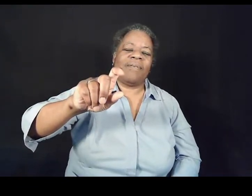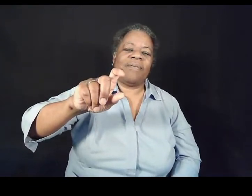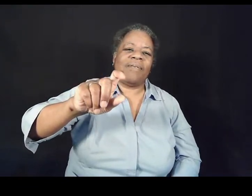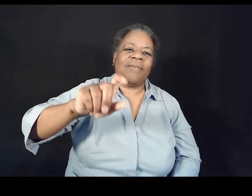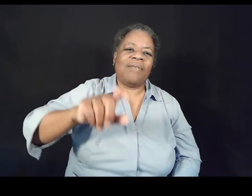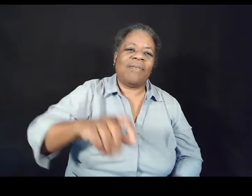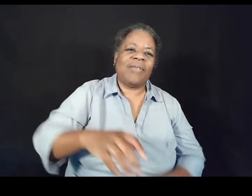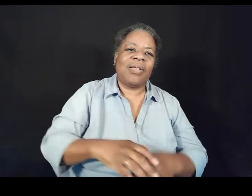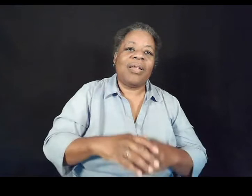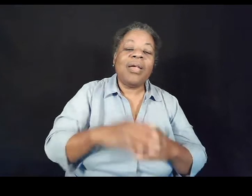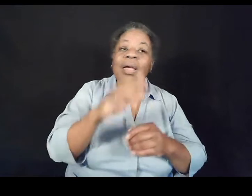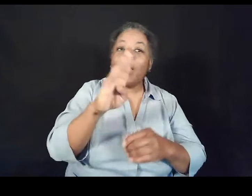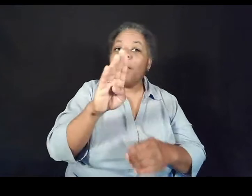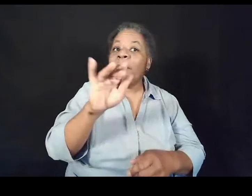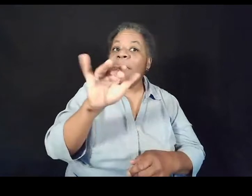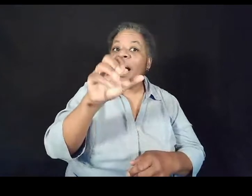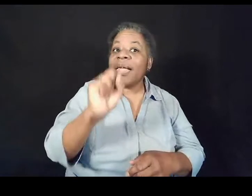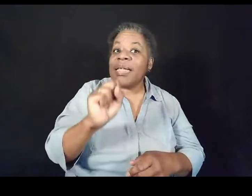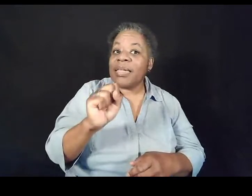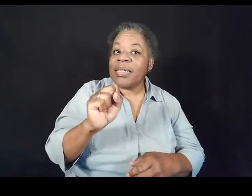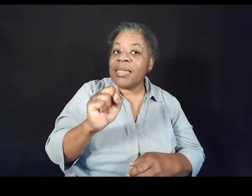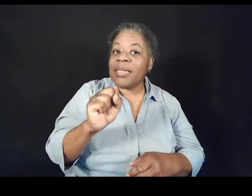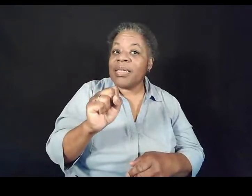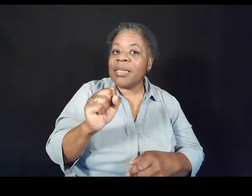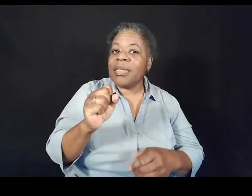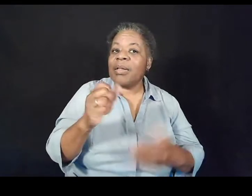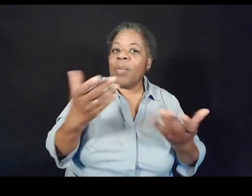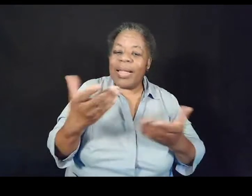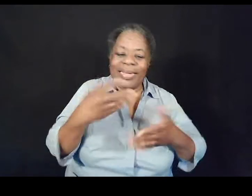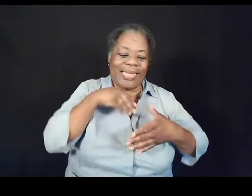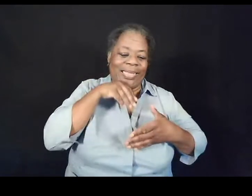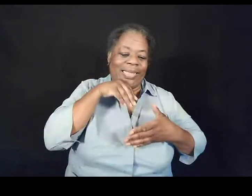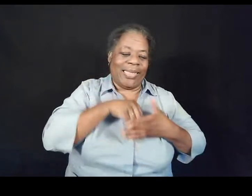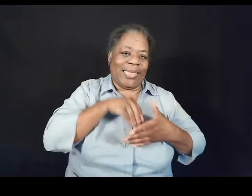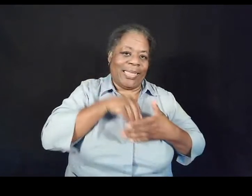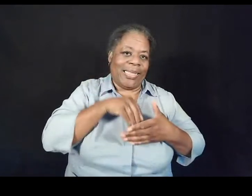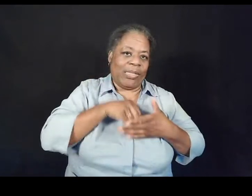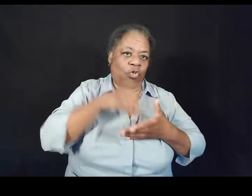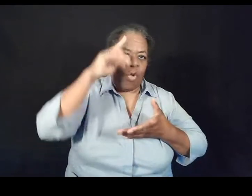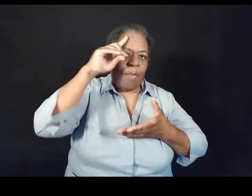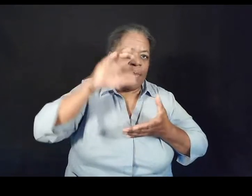Now, bias is primarily an internal belief or a